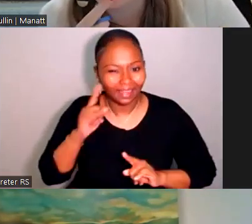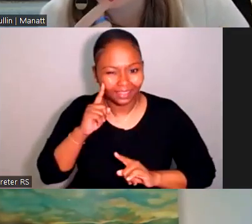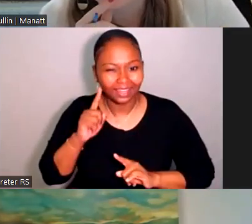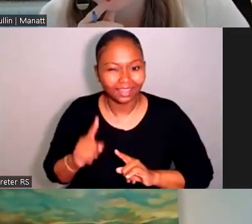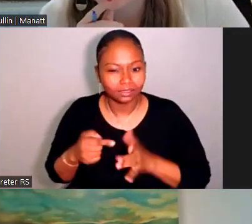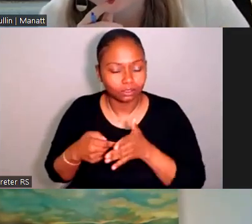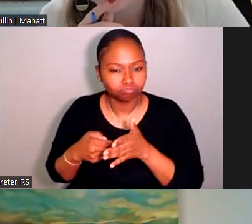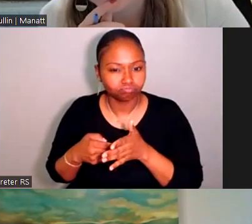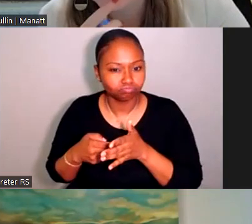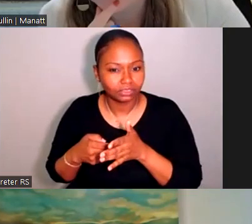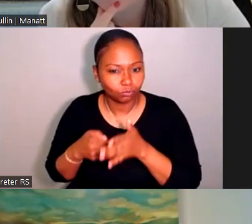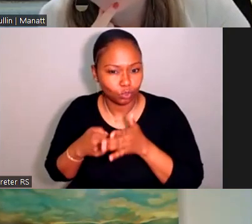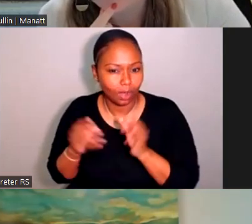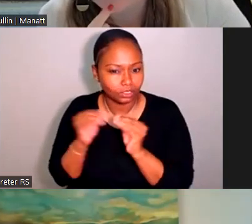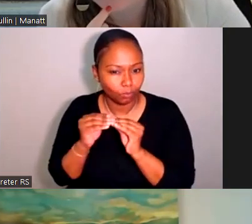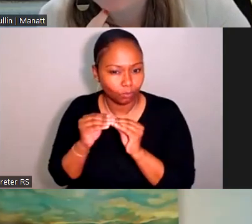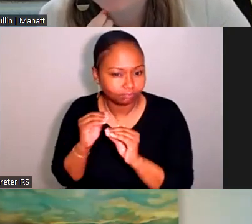some additional work. Thank you.